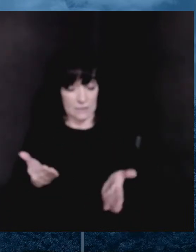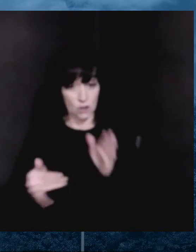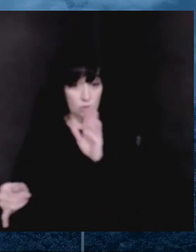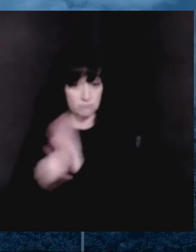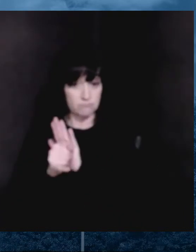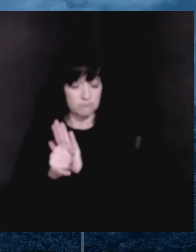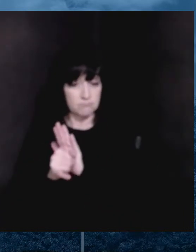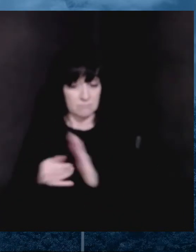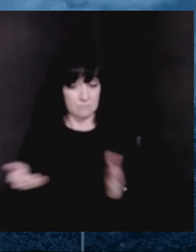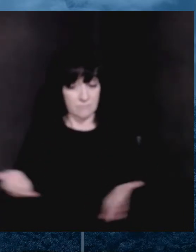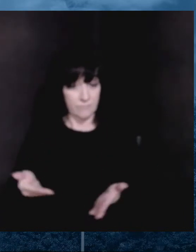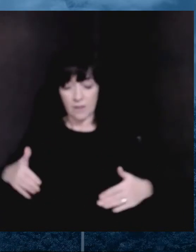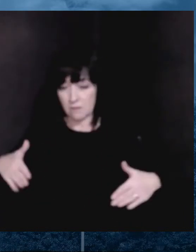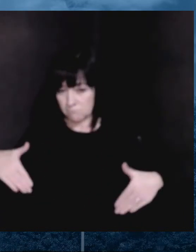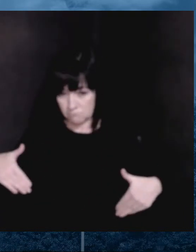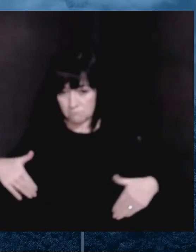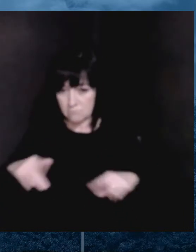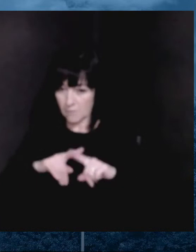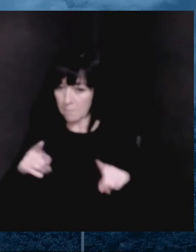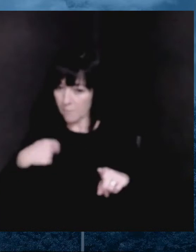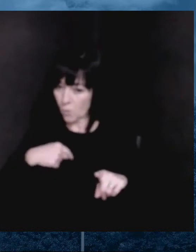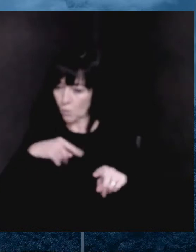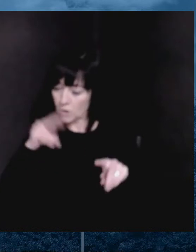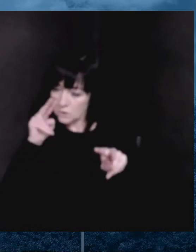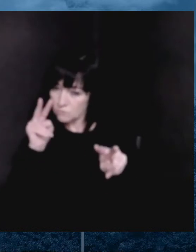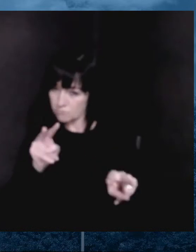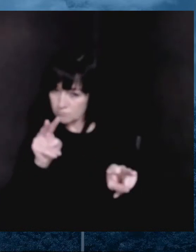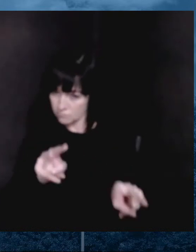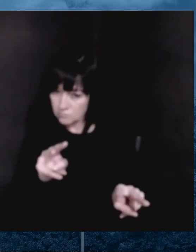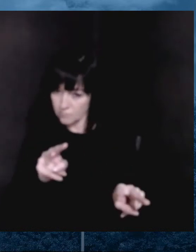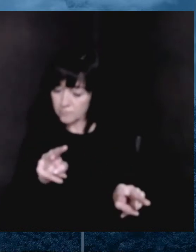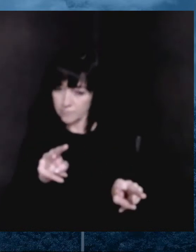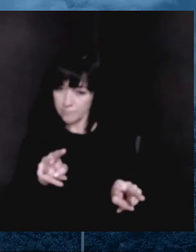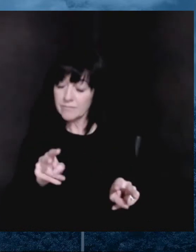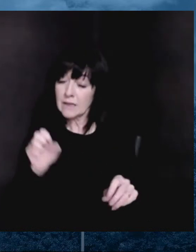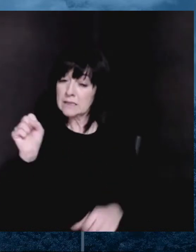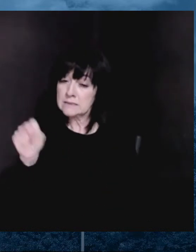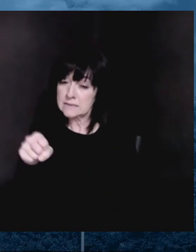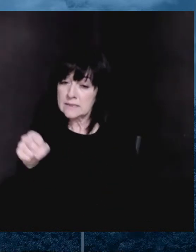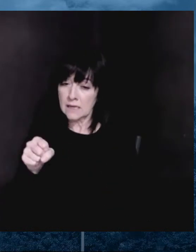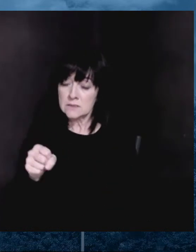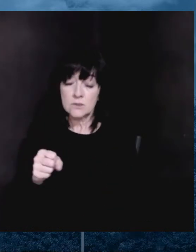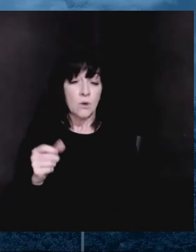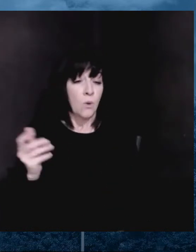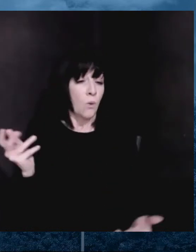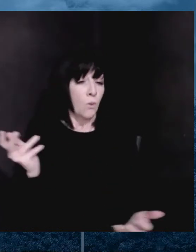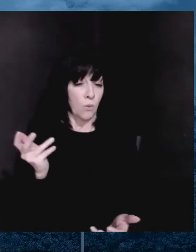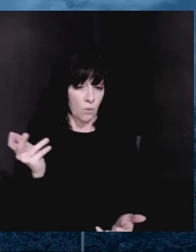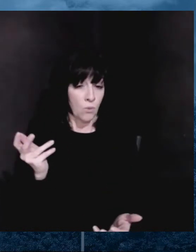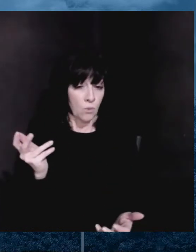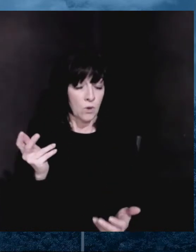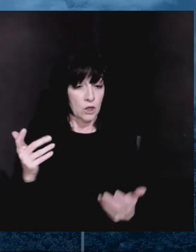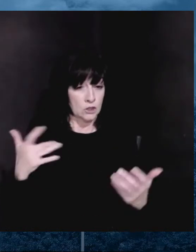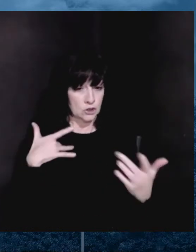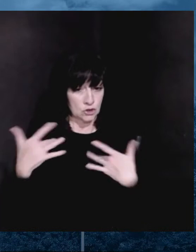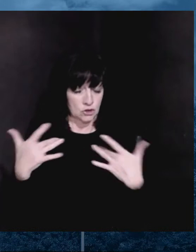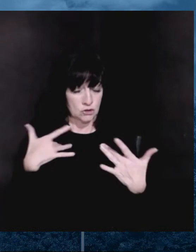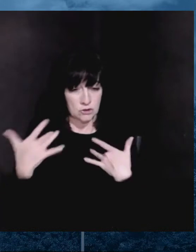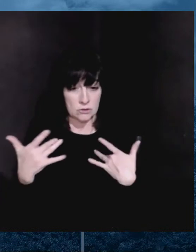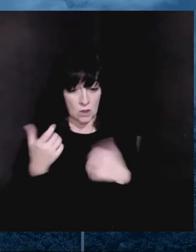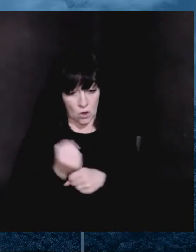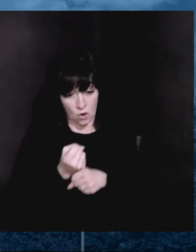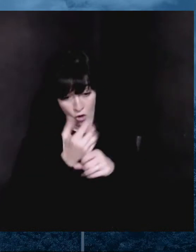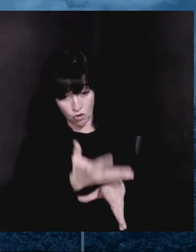The implications are concerning in that although it does not cause more